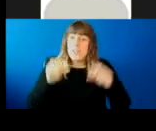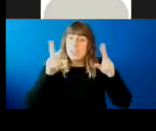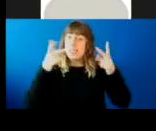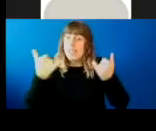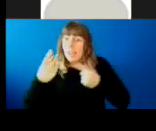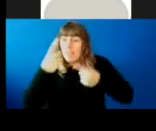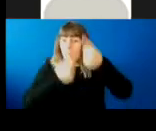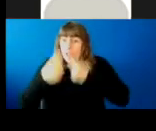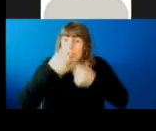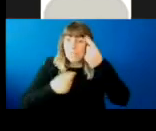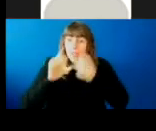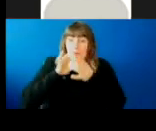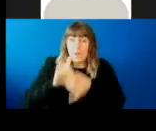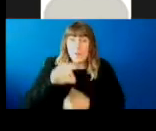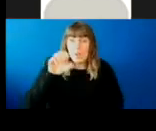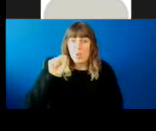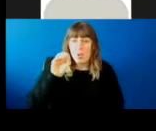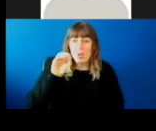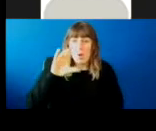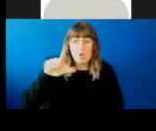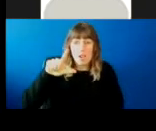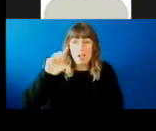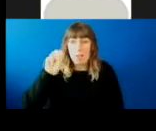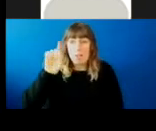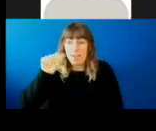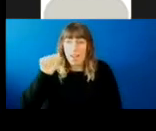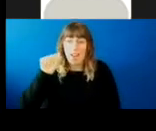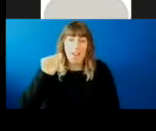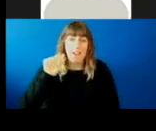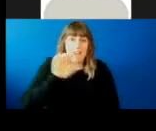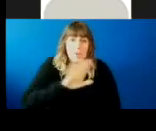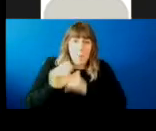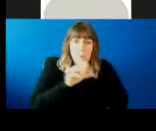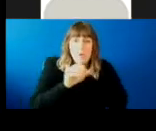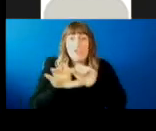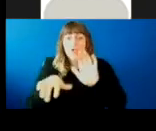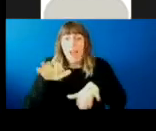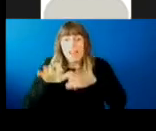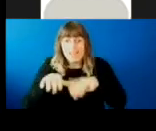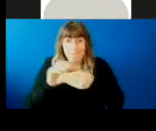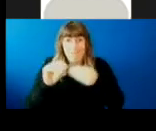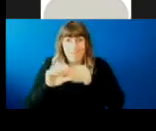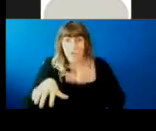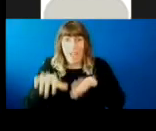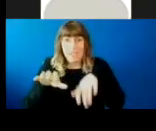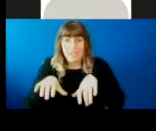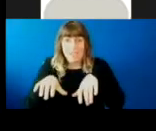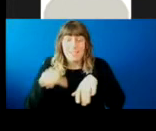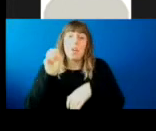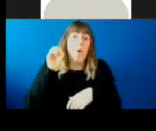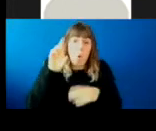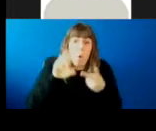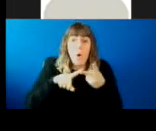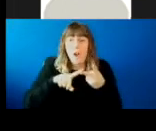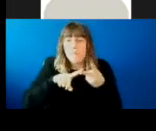have questions around your social or the promotion or all this stuff, if you want to put questions into the chat, or if you want, just put a